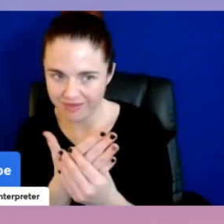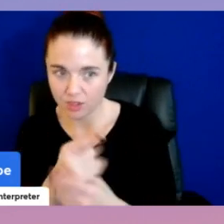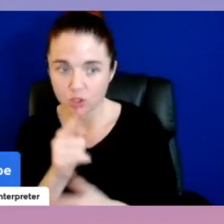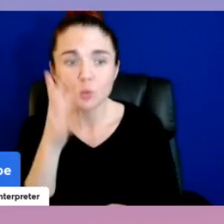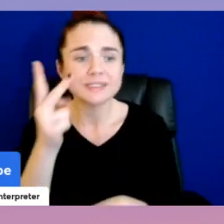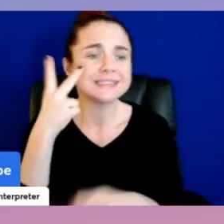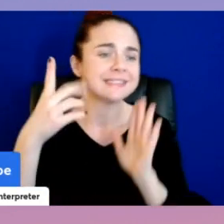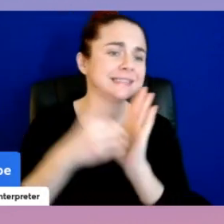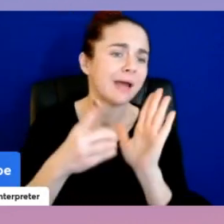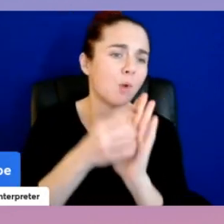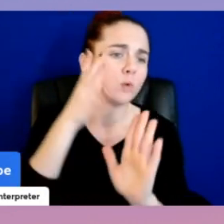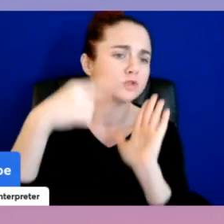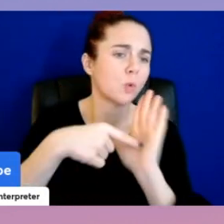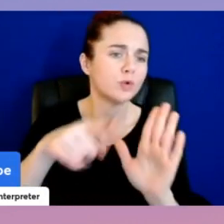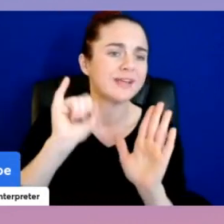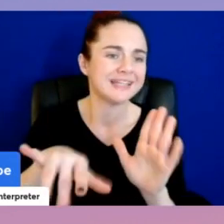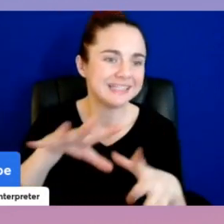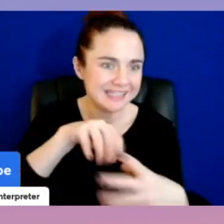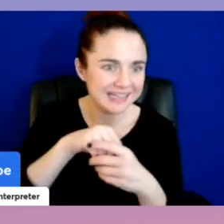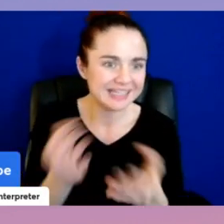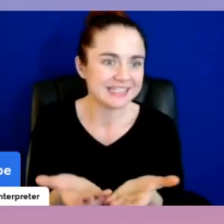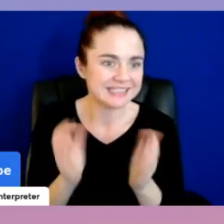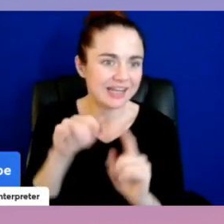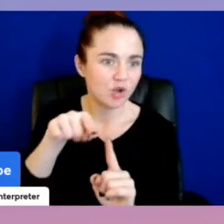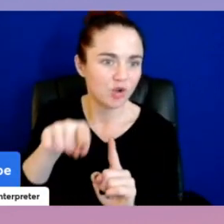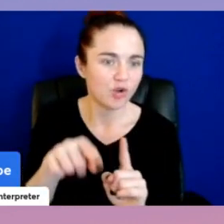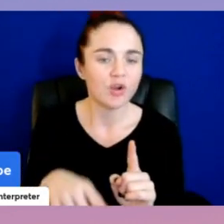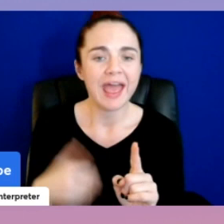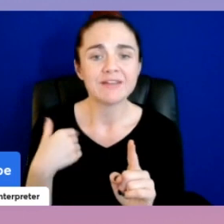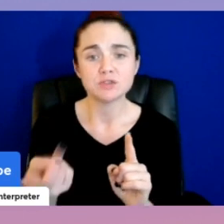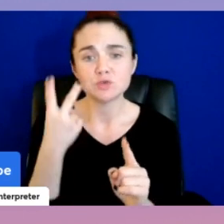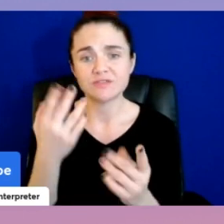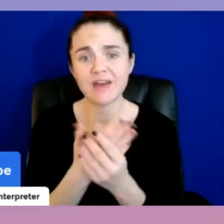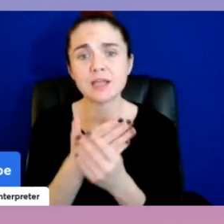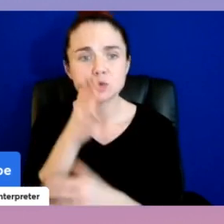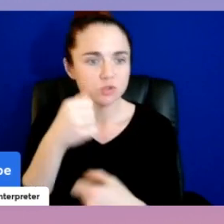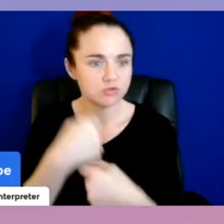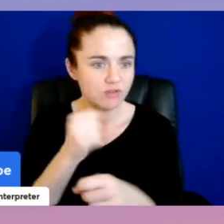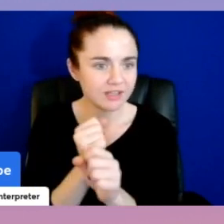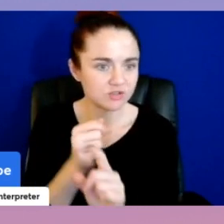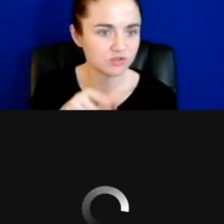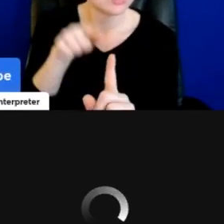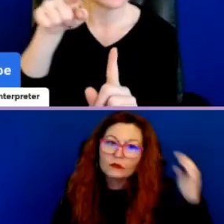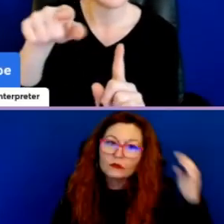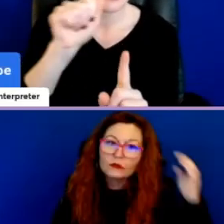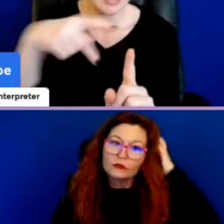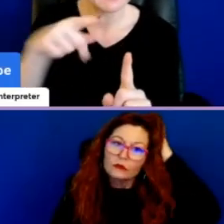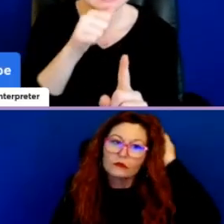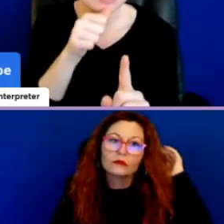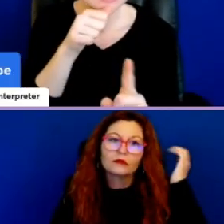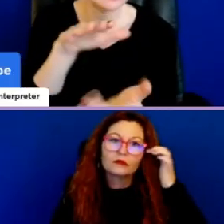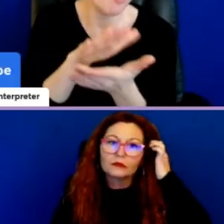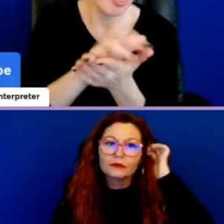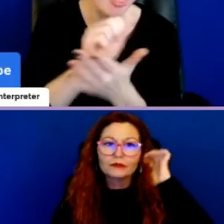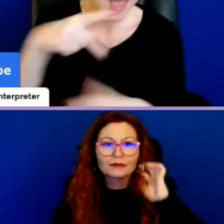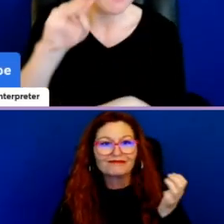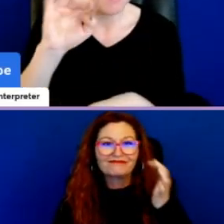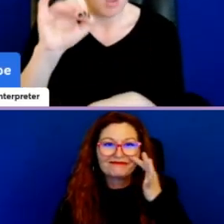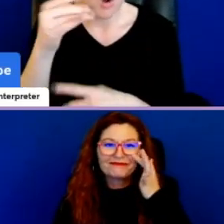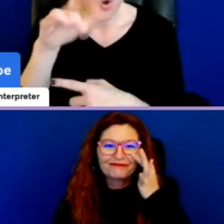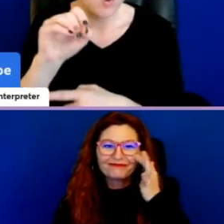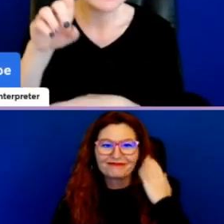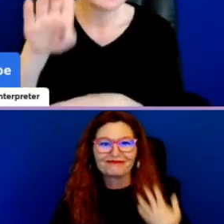the demo. Inside our container, you'll see that we have two files that will get rendered: app secret school app MongoDB